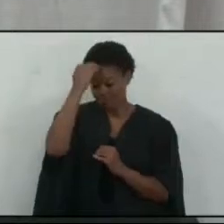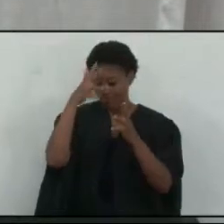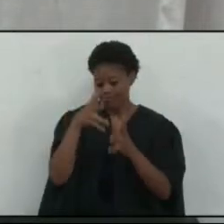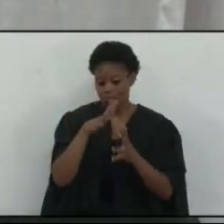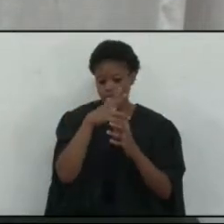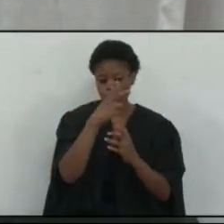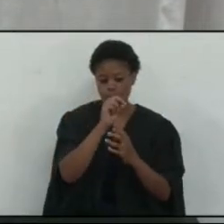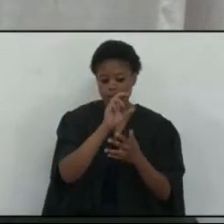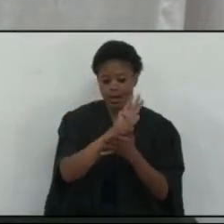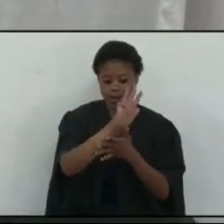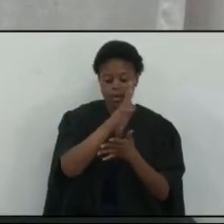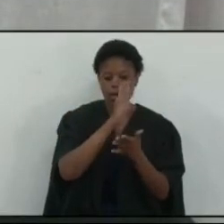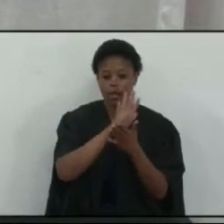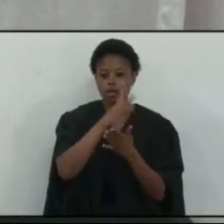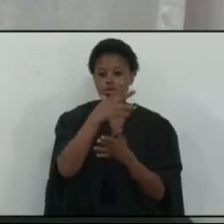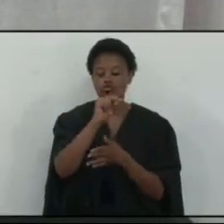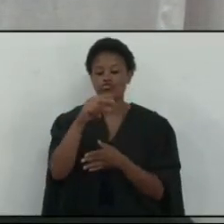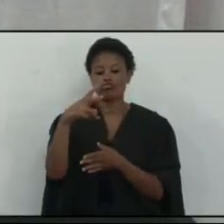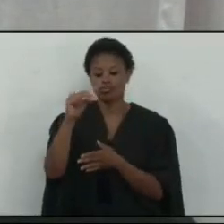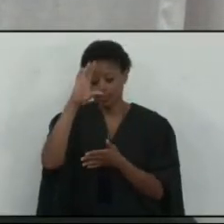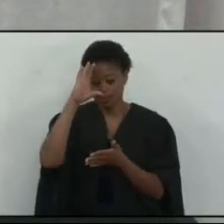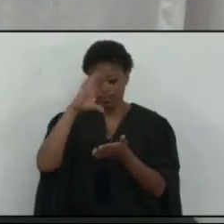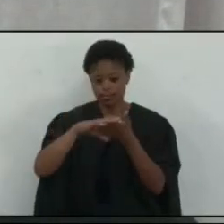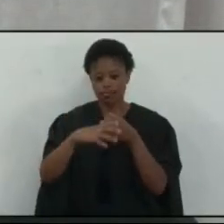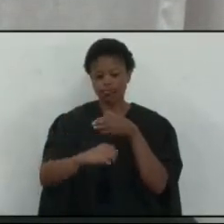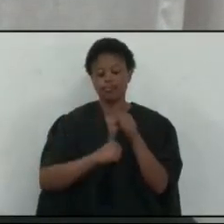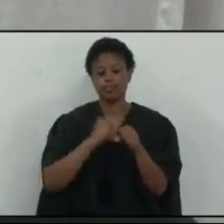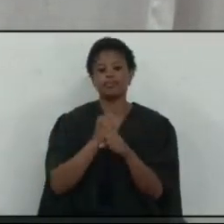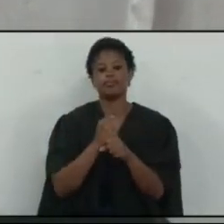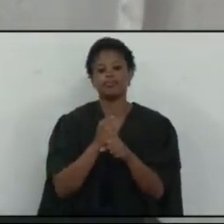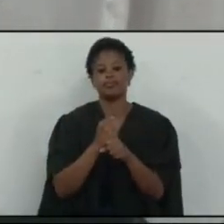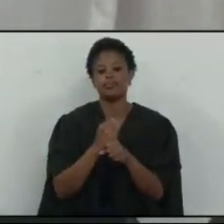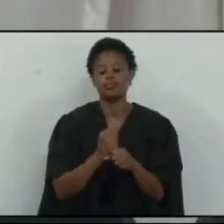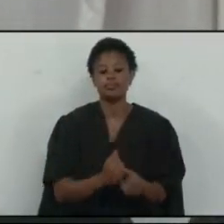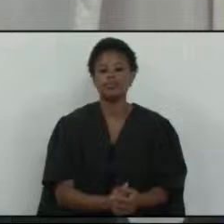2019 and 2020 academic years.